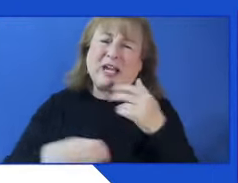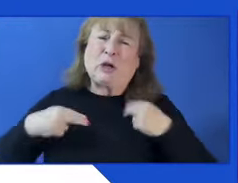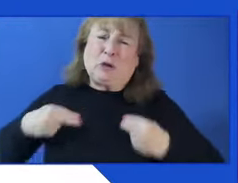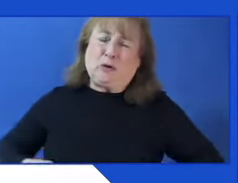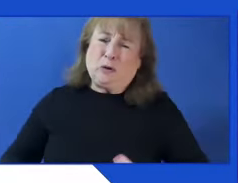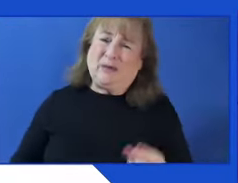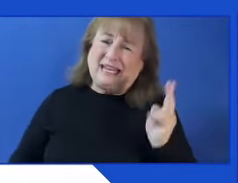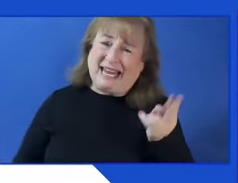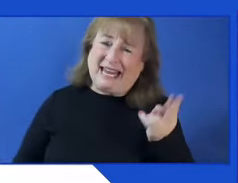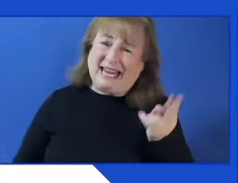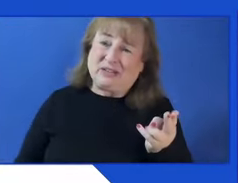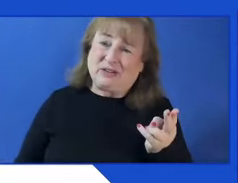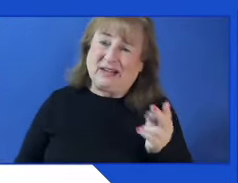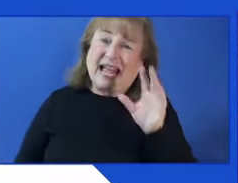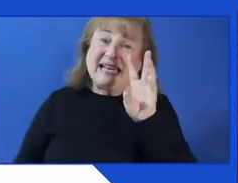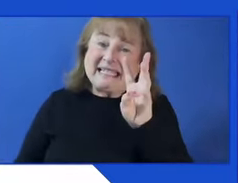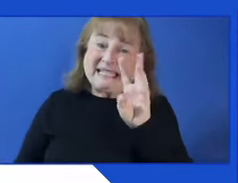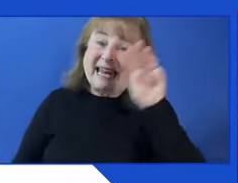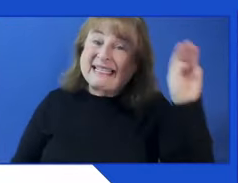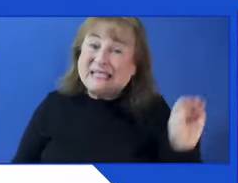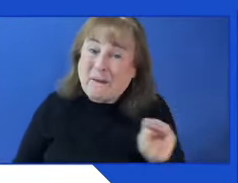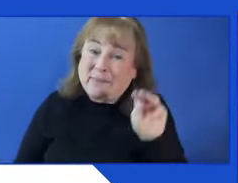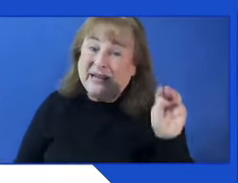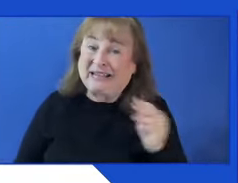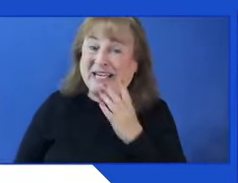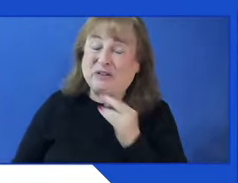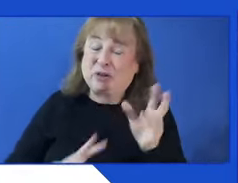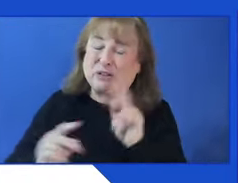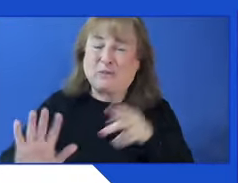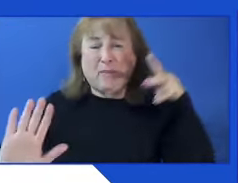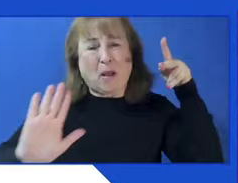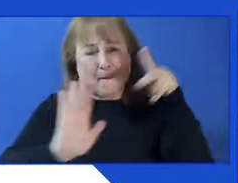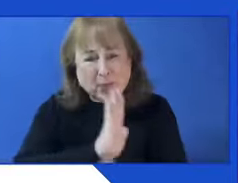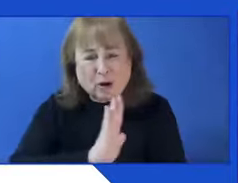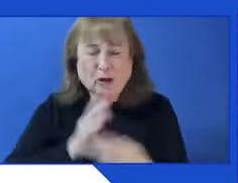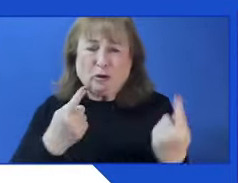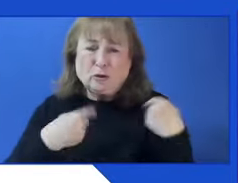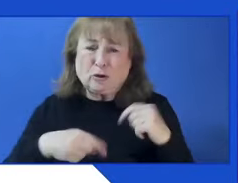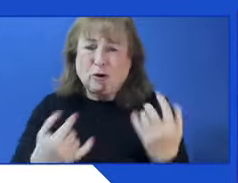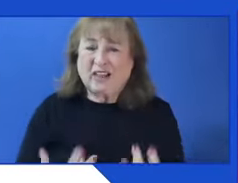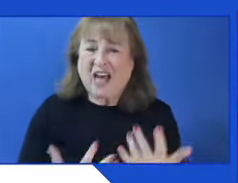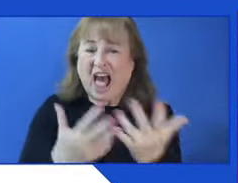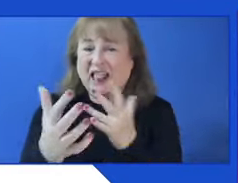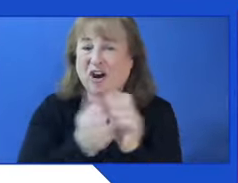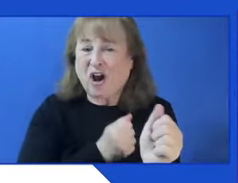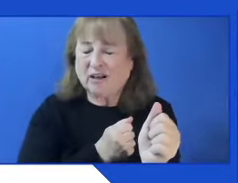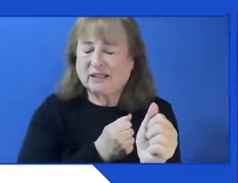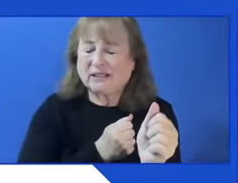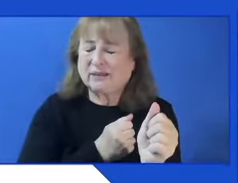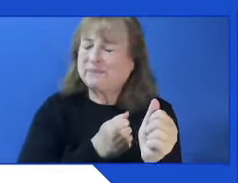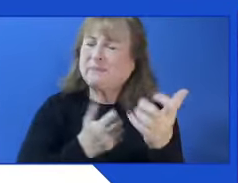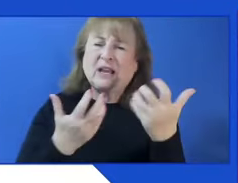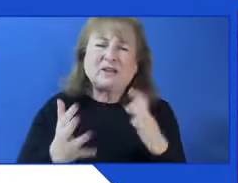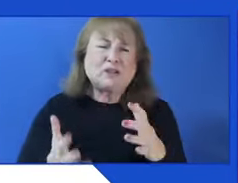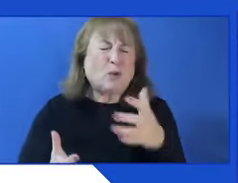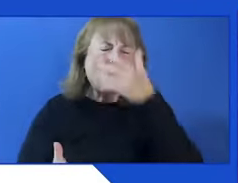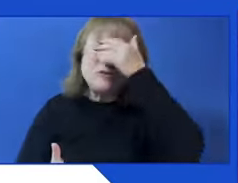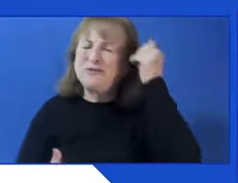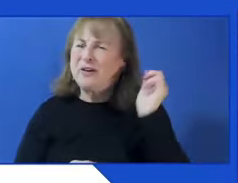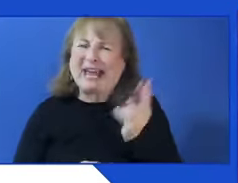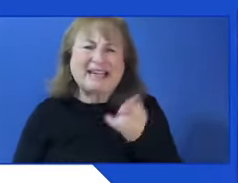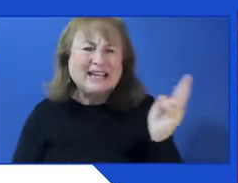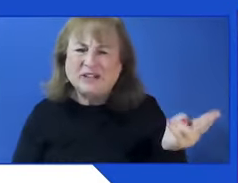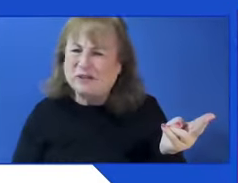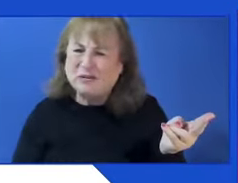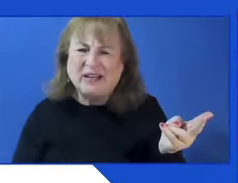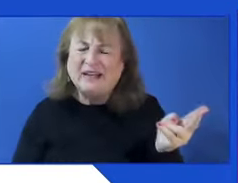history, 6 million Jews murdered in the Holocaust. Let us not forget history.